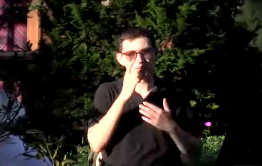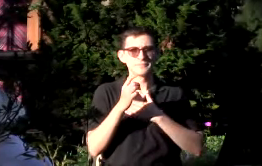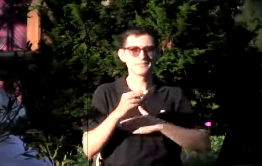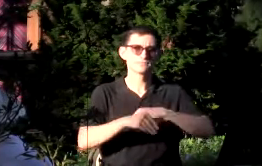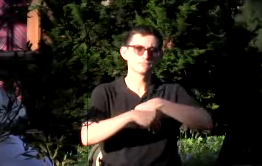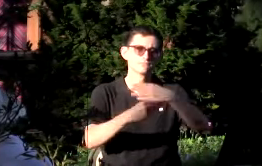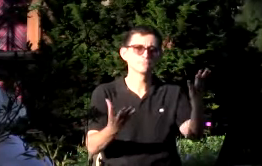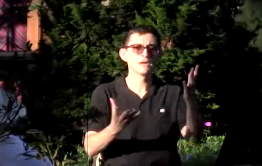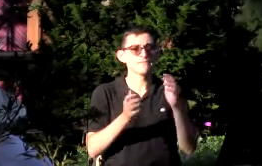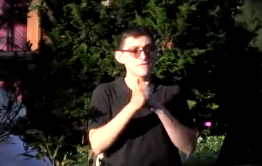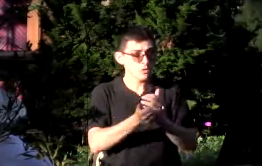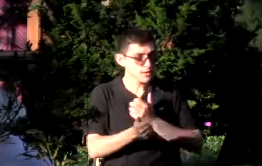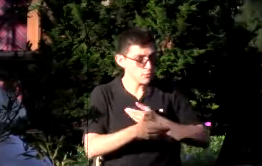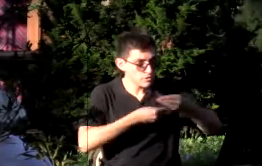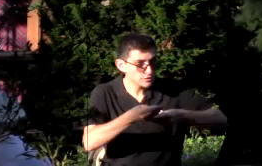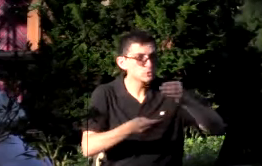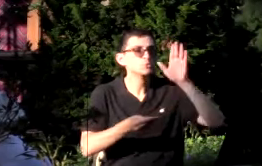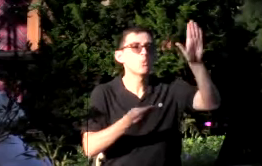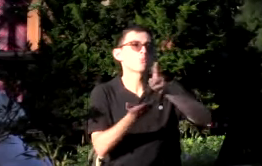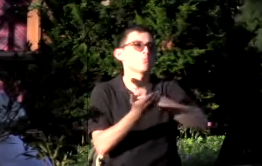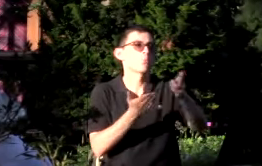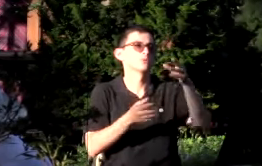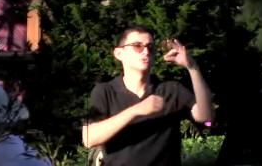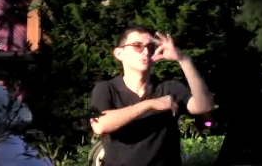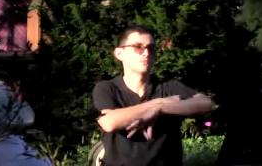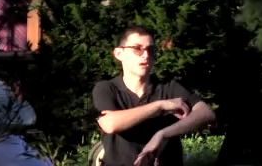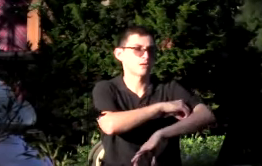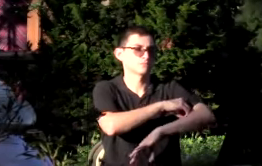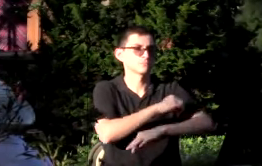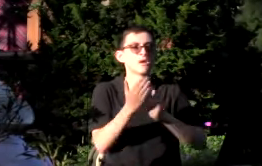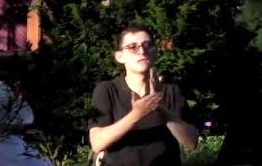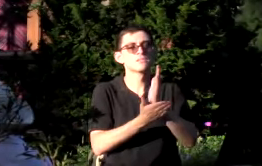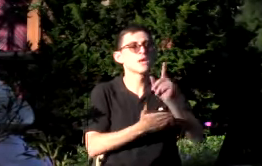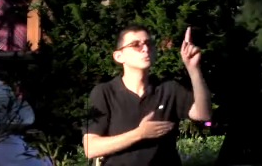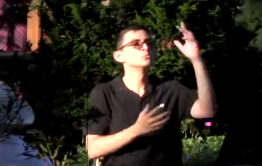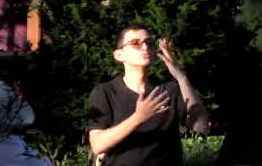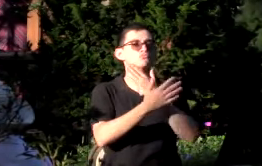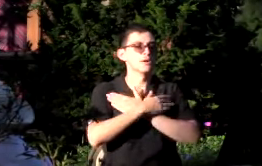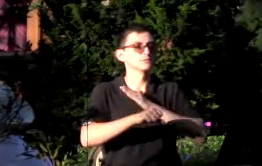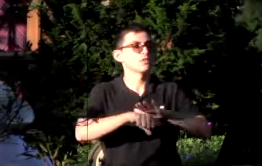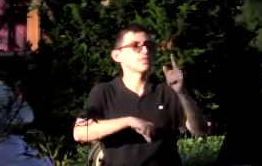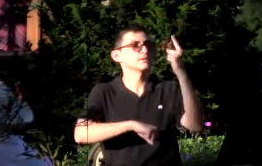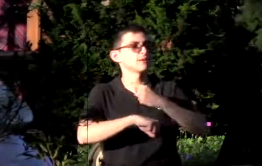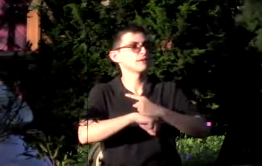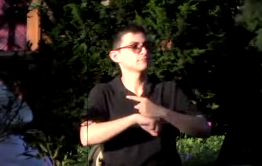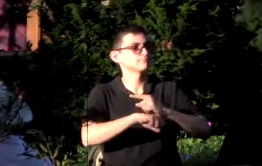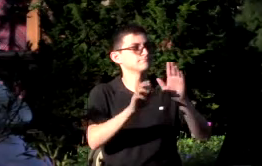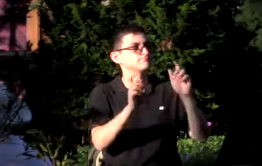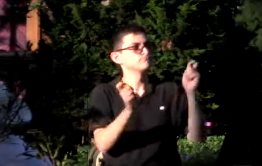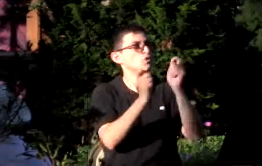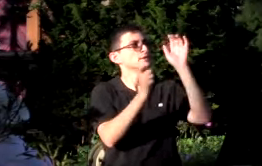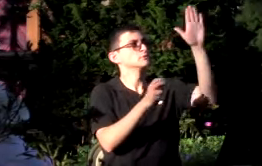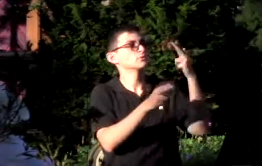holy Shabbat, that Israel who sanctifies your name may rest on it. Praise to you, Adonai, who sanctifies Shabbat.